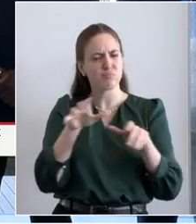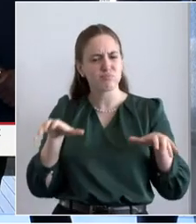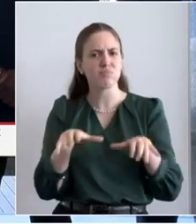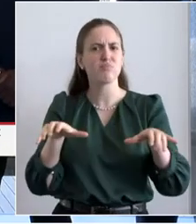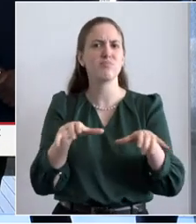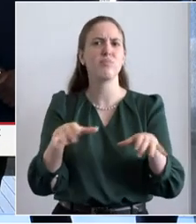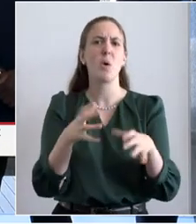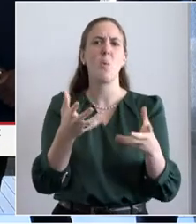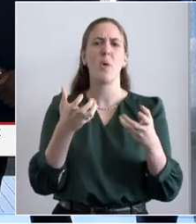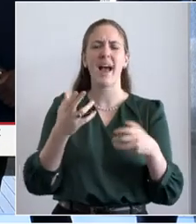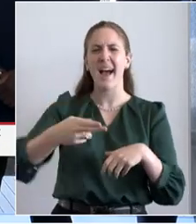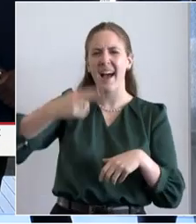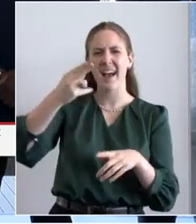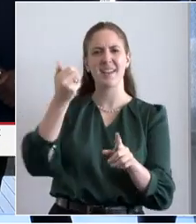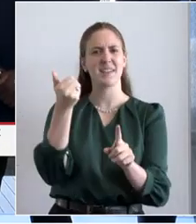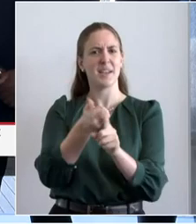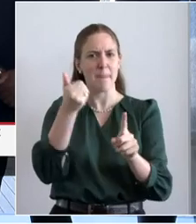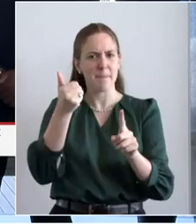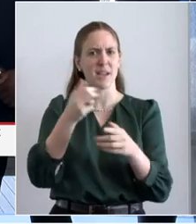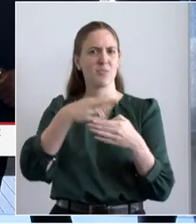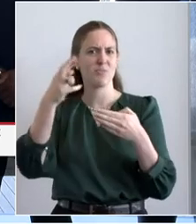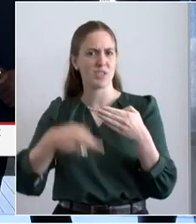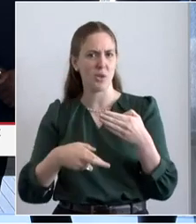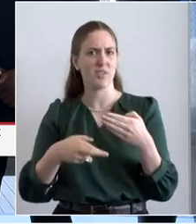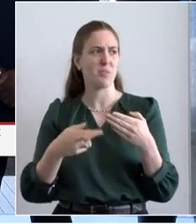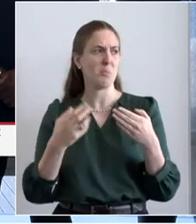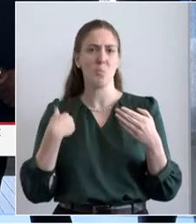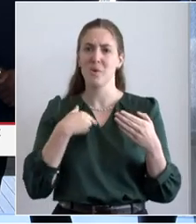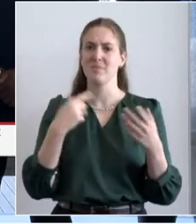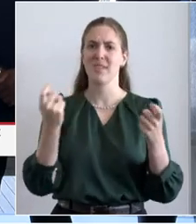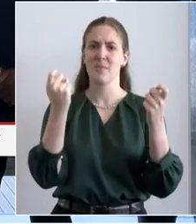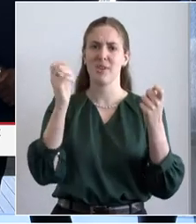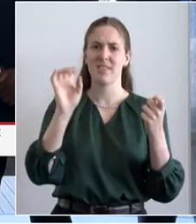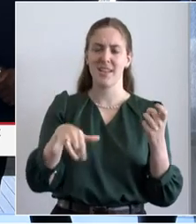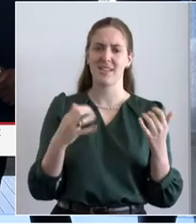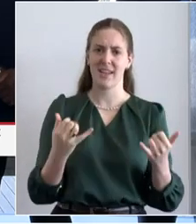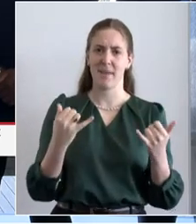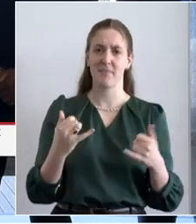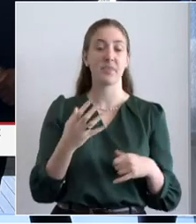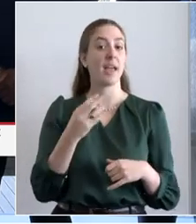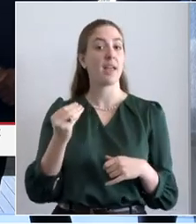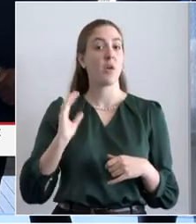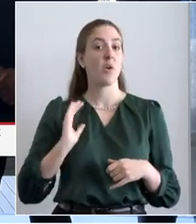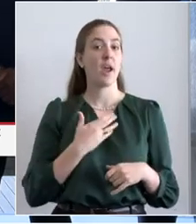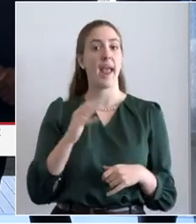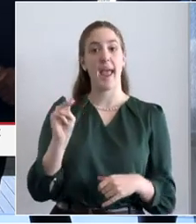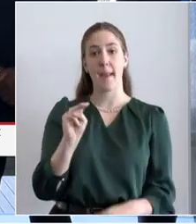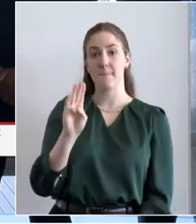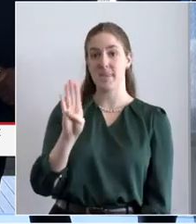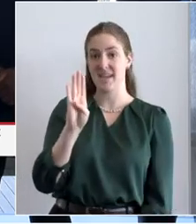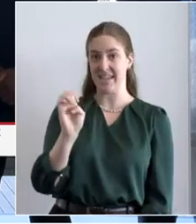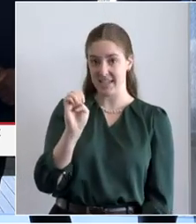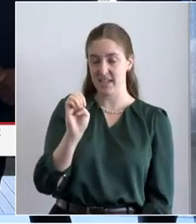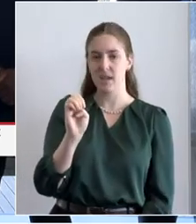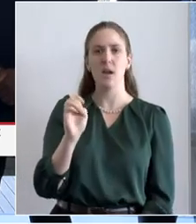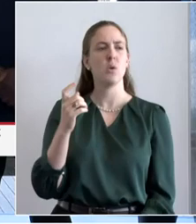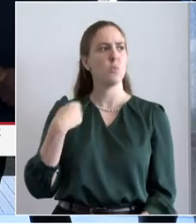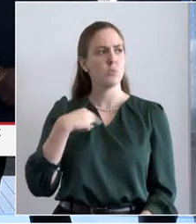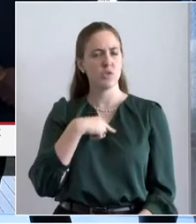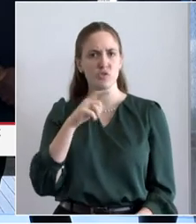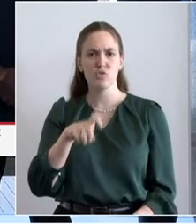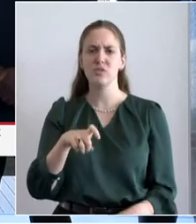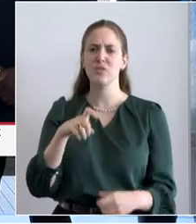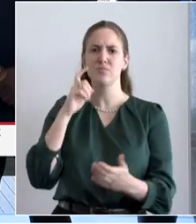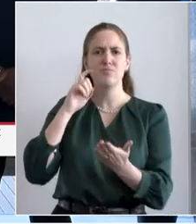outcomes, such as the ones we're here to celebrate today. And notably, our MBEs should be commended for their willingness to re-engage these